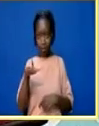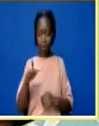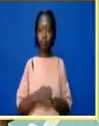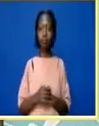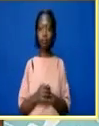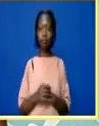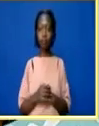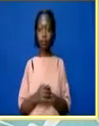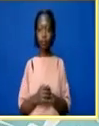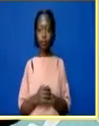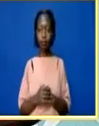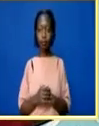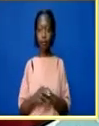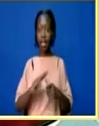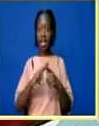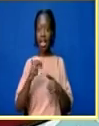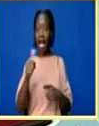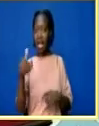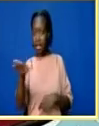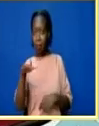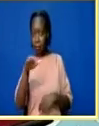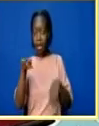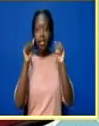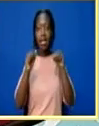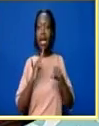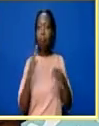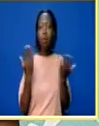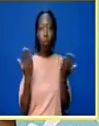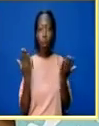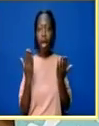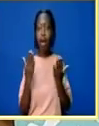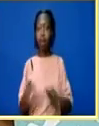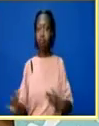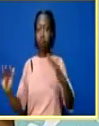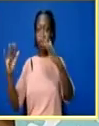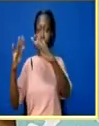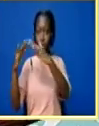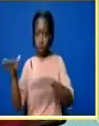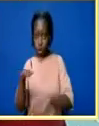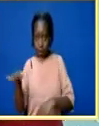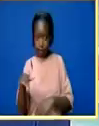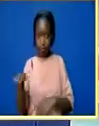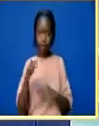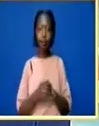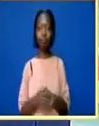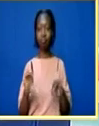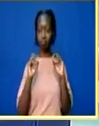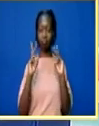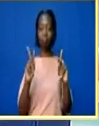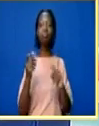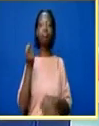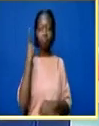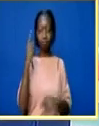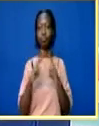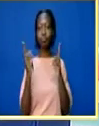And the another quote yes. unquote uh-huh. is the deposition site. Exactly. All right. Uh-huh. Okay. You're good?